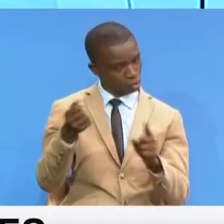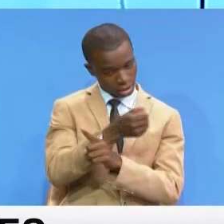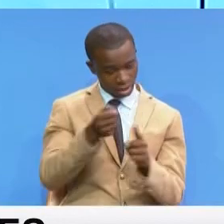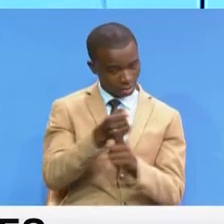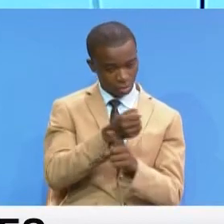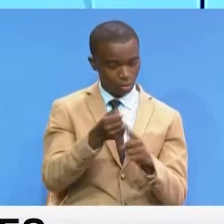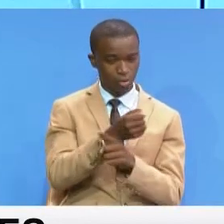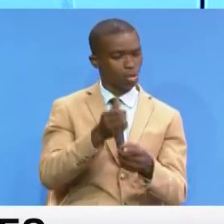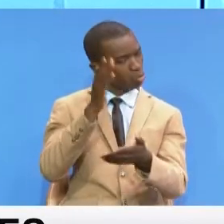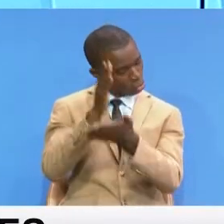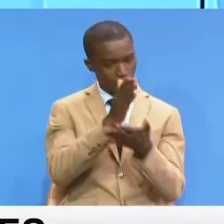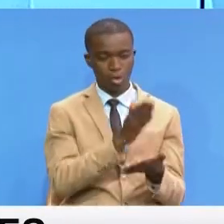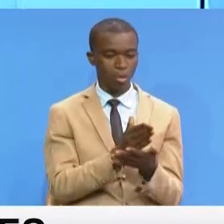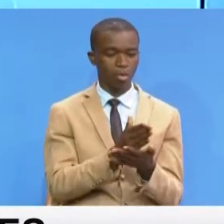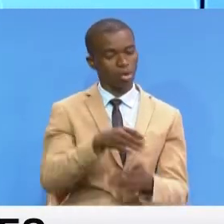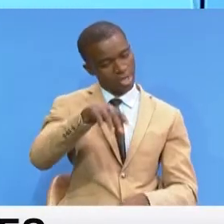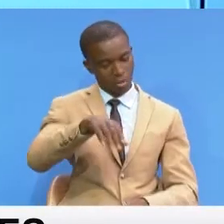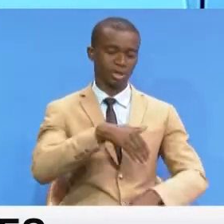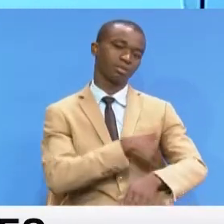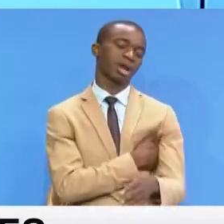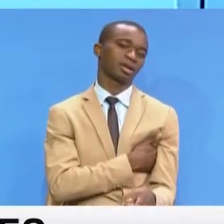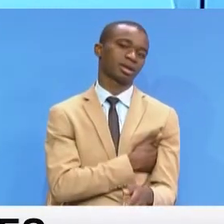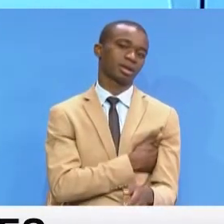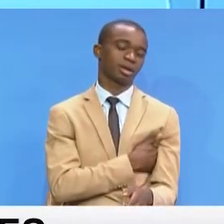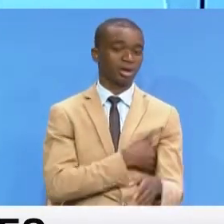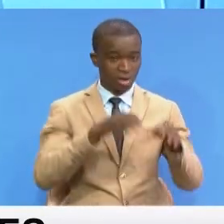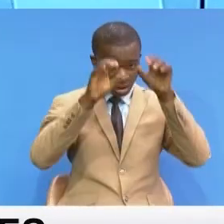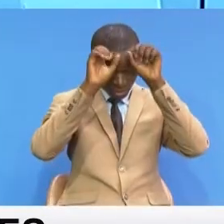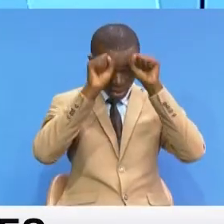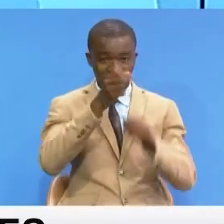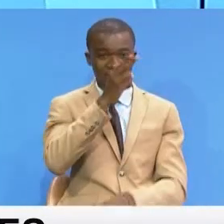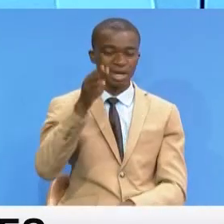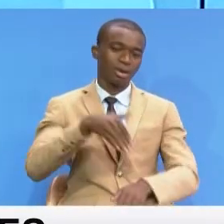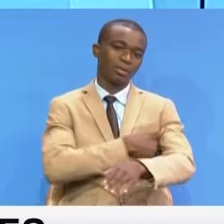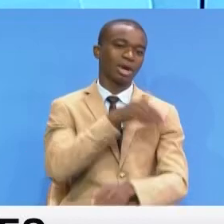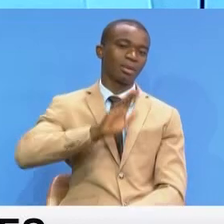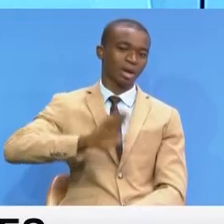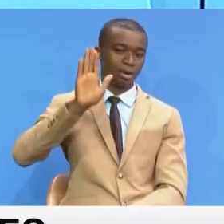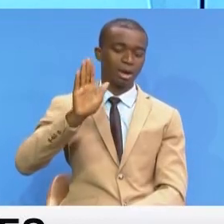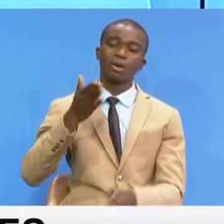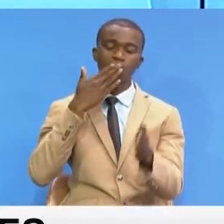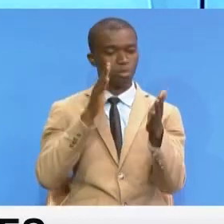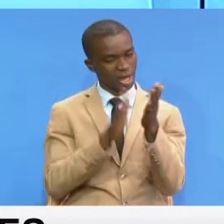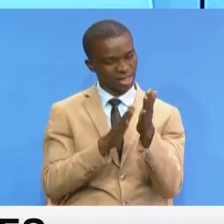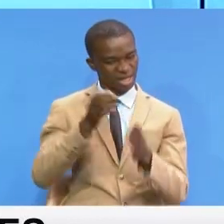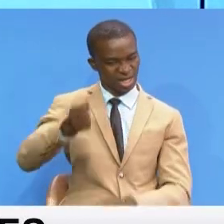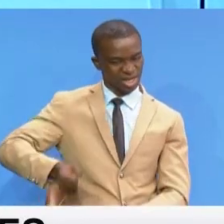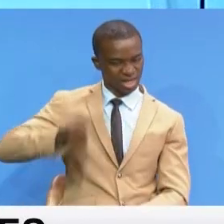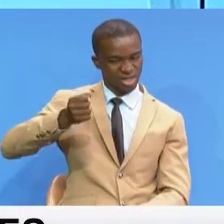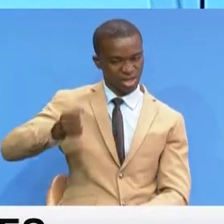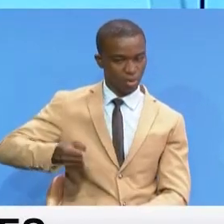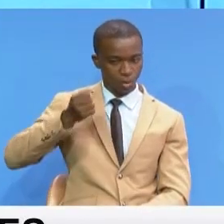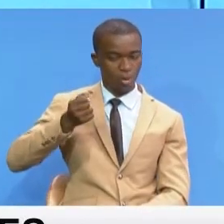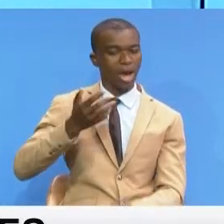the eradication of child marriages. Mrs. Hijilema has also praised Chieftainess Kawaza of the Chewa